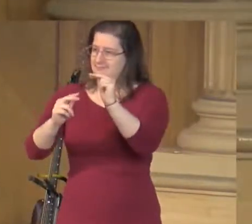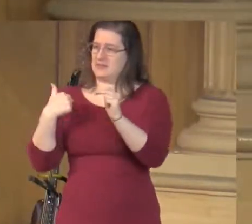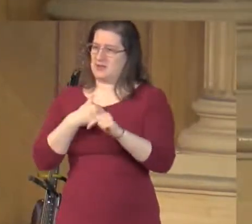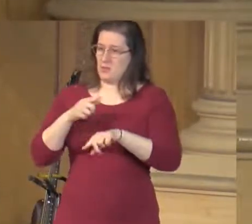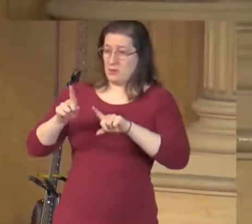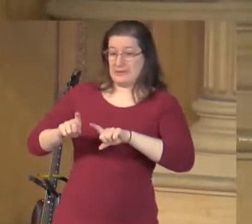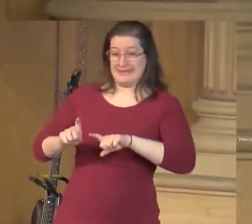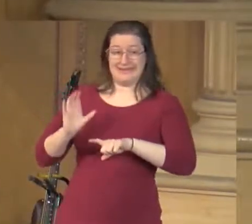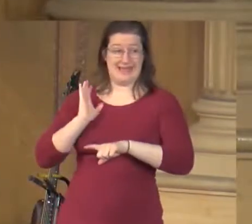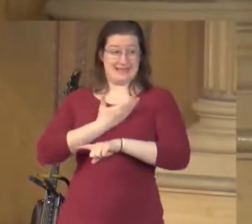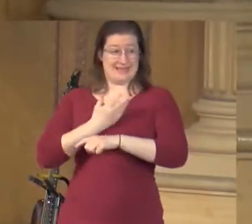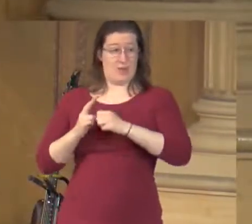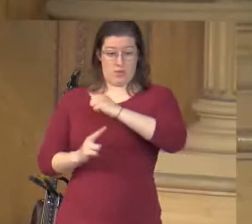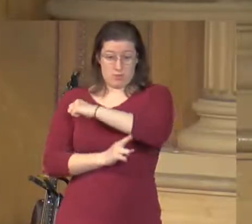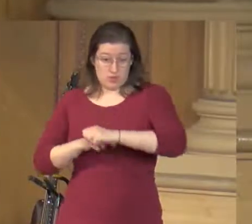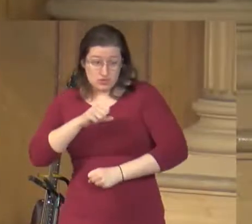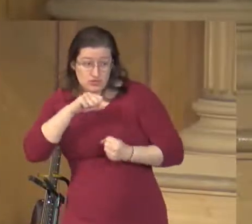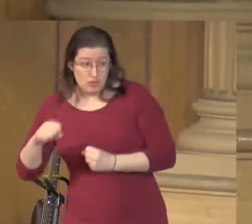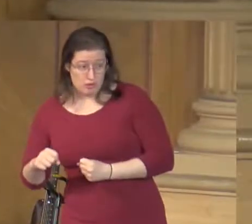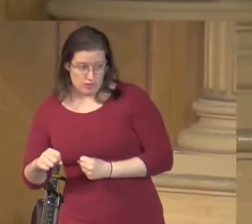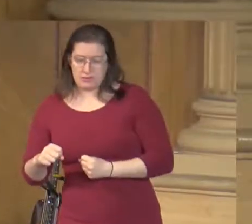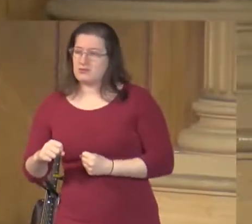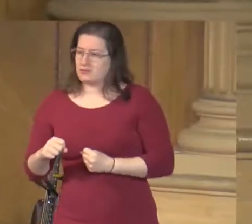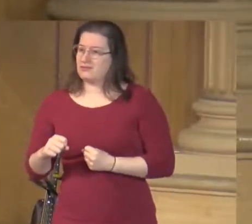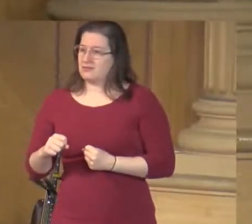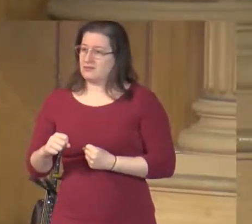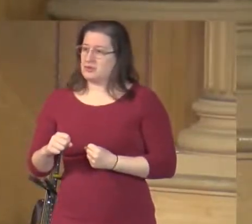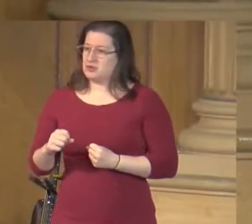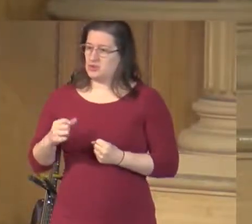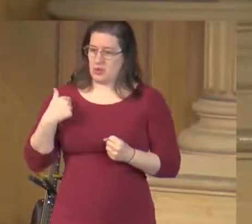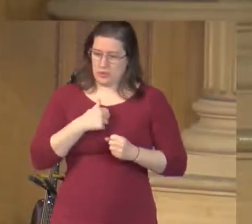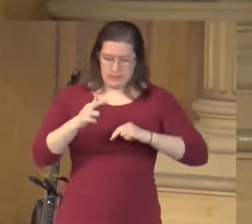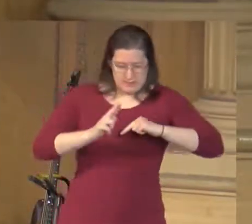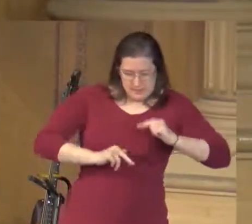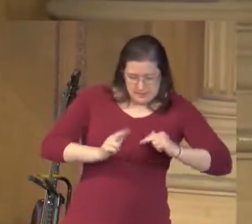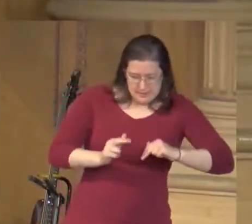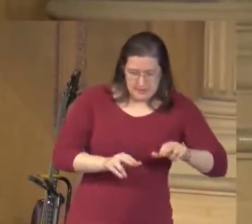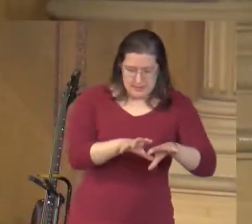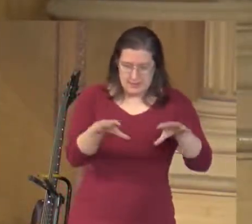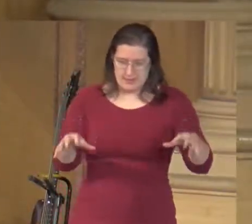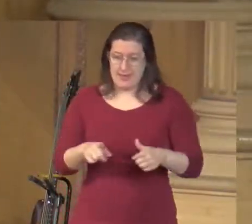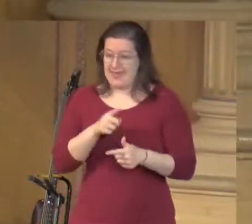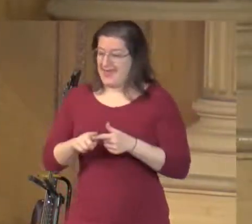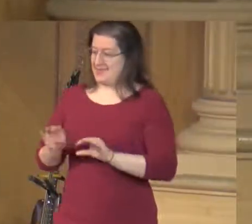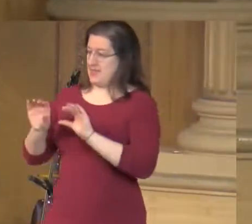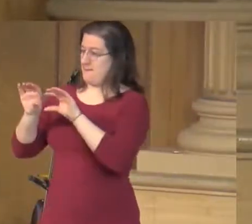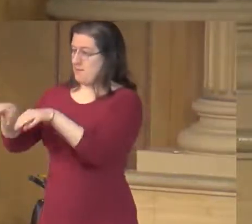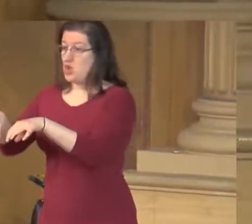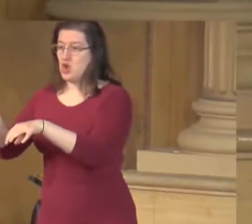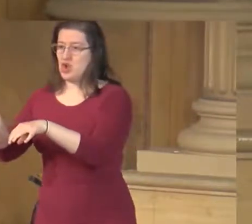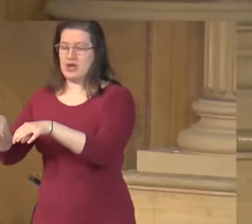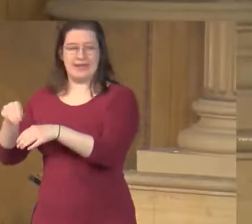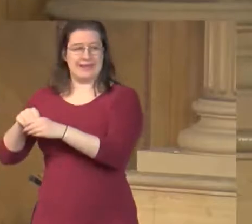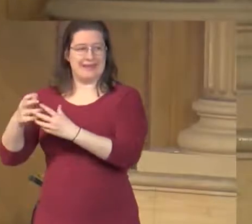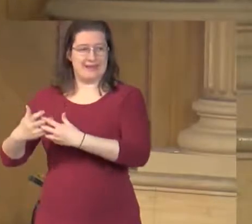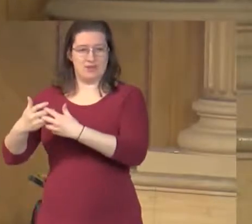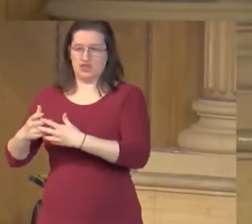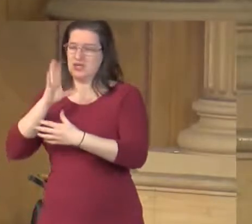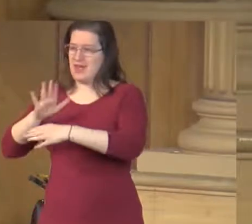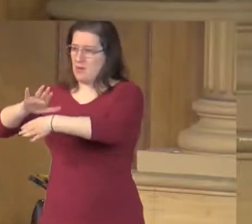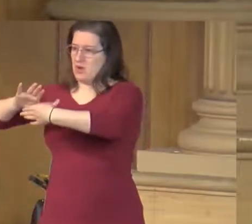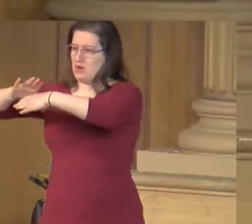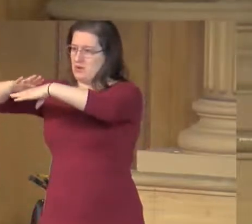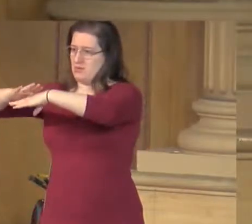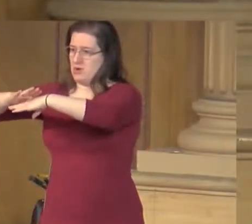design. It was a test of how well we built them. And then at the end of the unit, they would bring all those bridges and they would put them in a machine that gradually increased the pressure on them